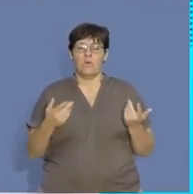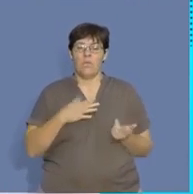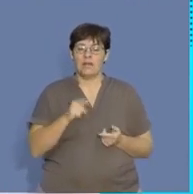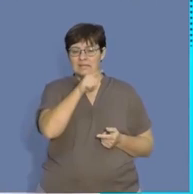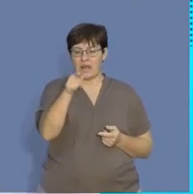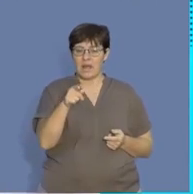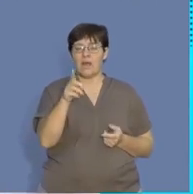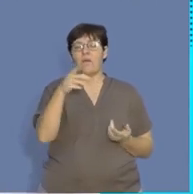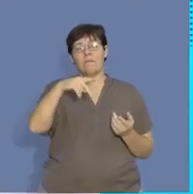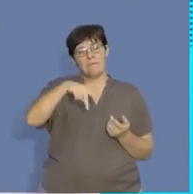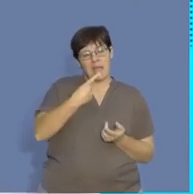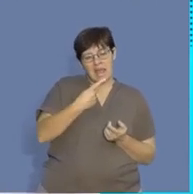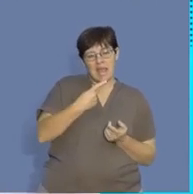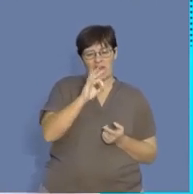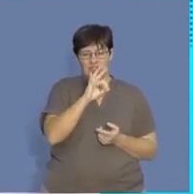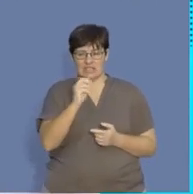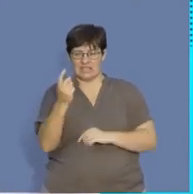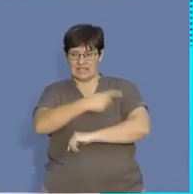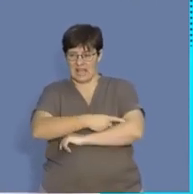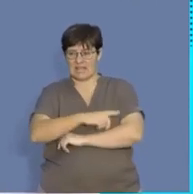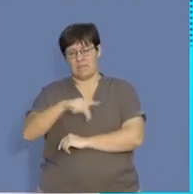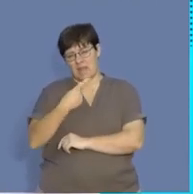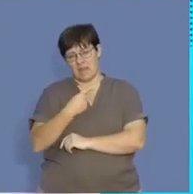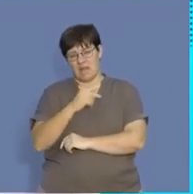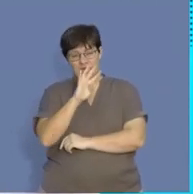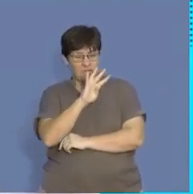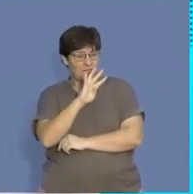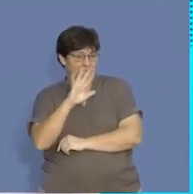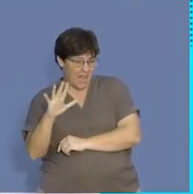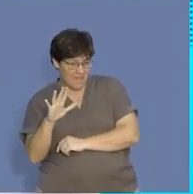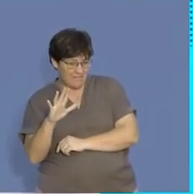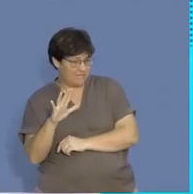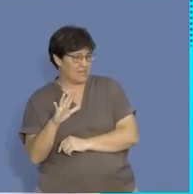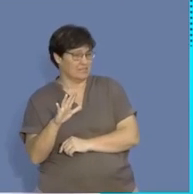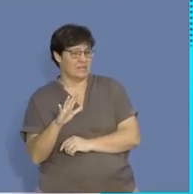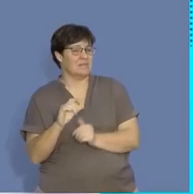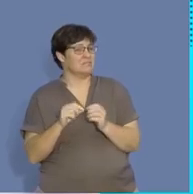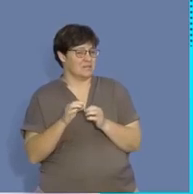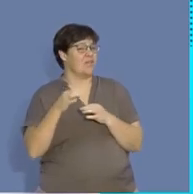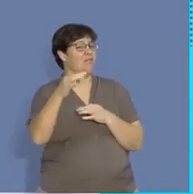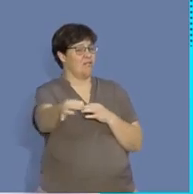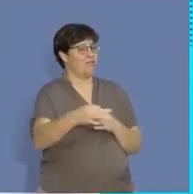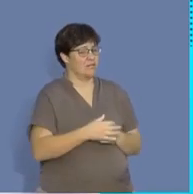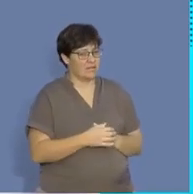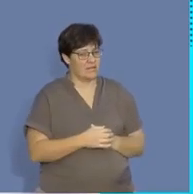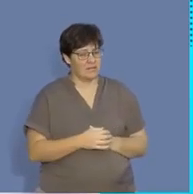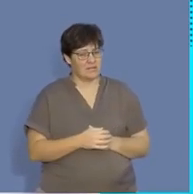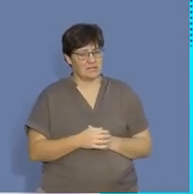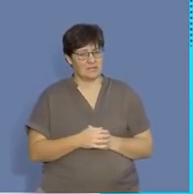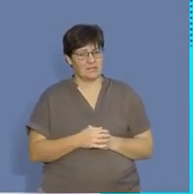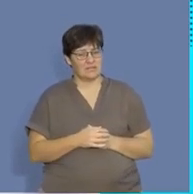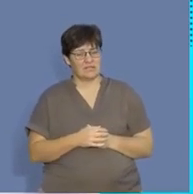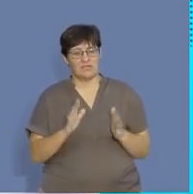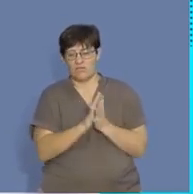our debtors to pay us within 30 days. 45 days is stretching it a bit, not